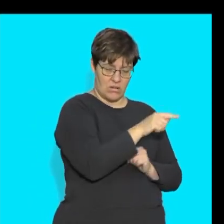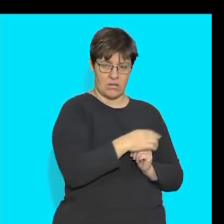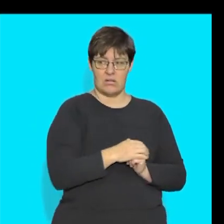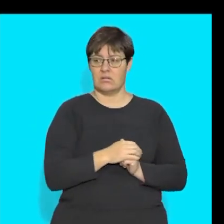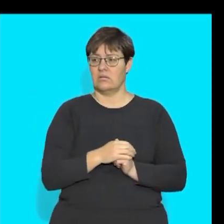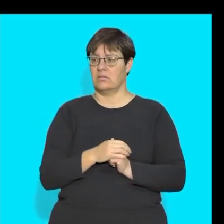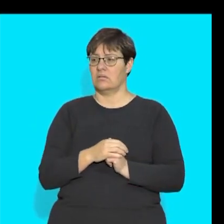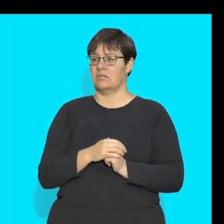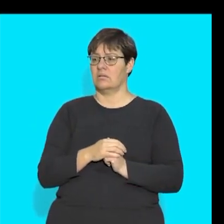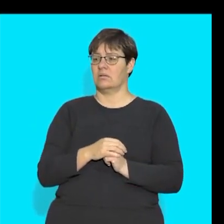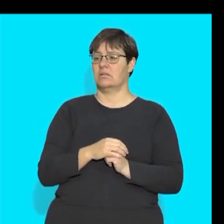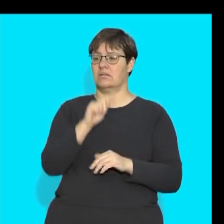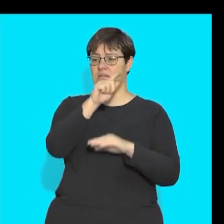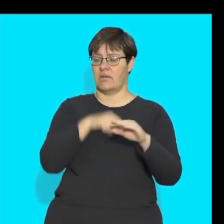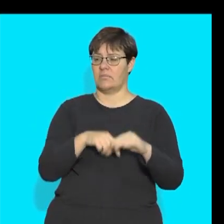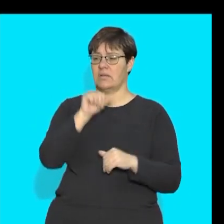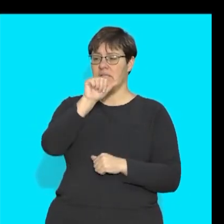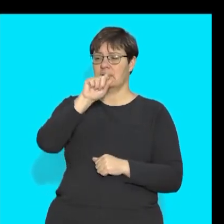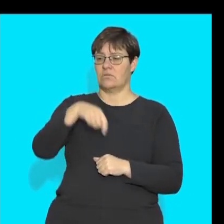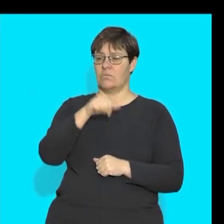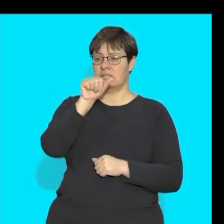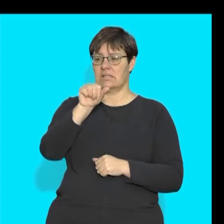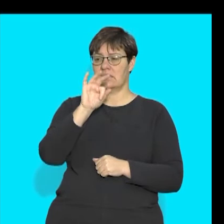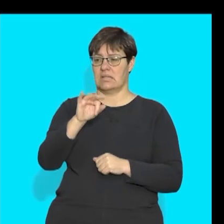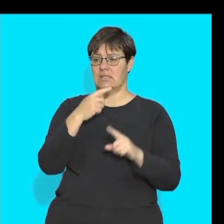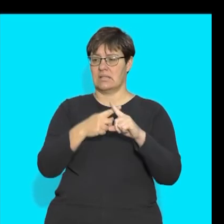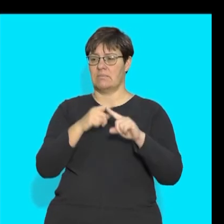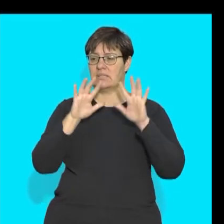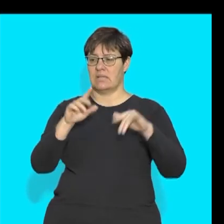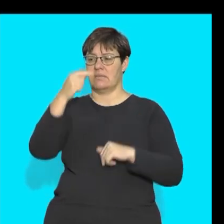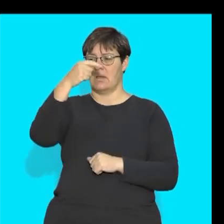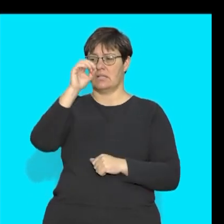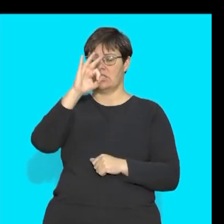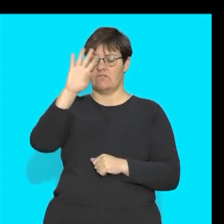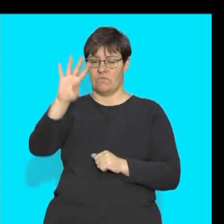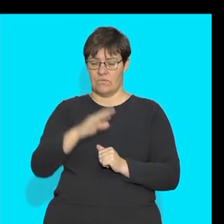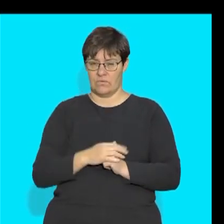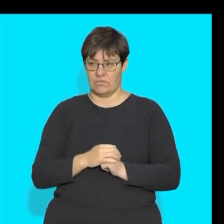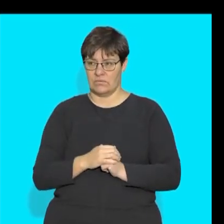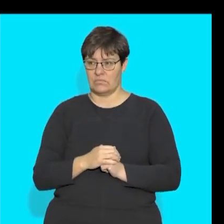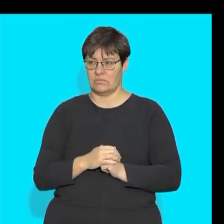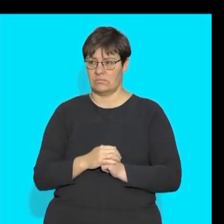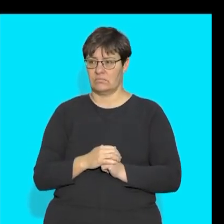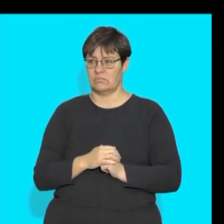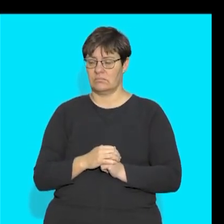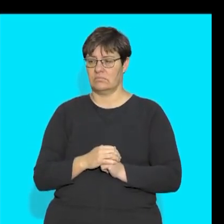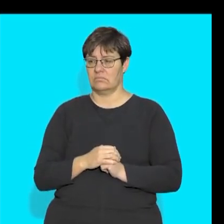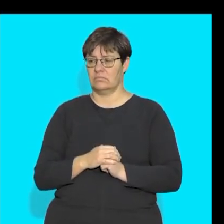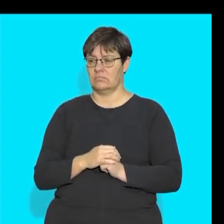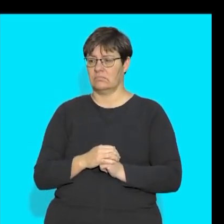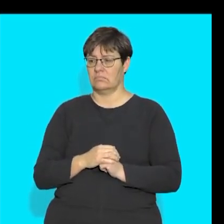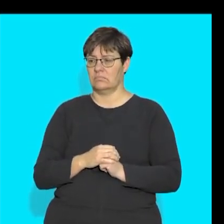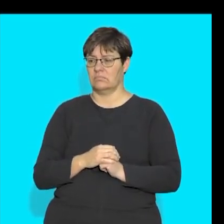that and divide by 6,3 times 10 to the minus 34. Now grade 12, sorry guys,